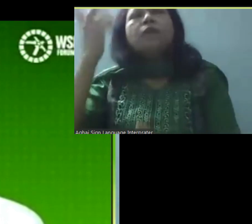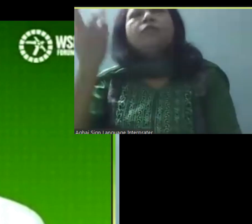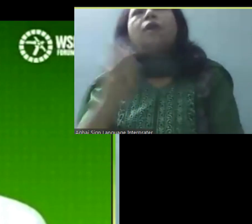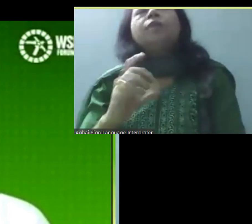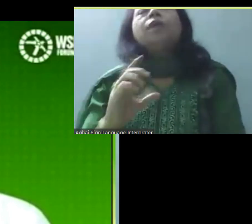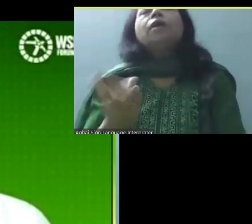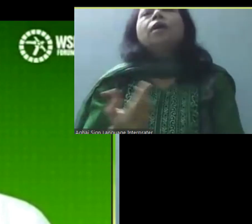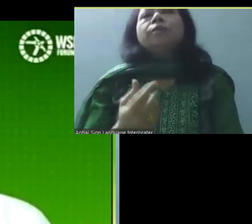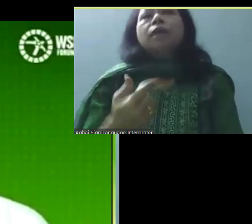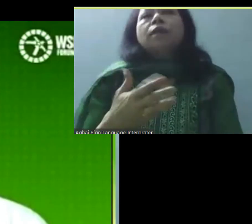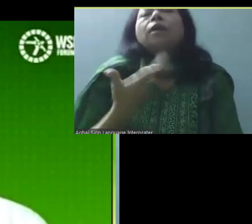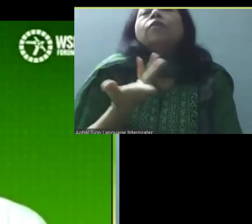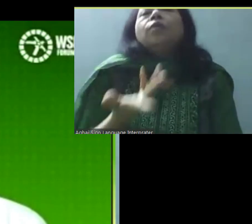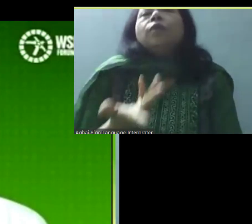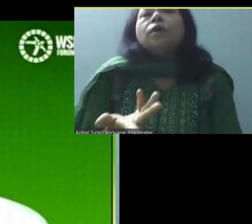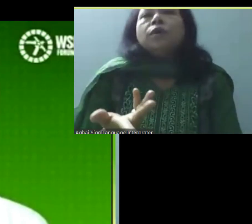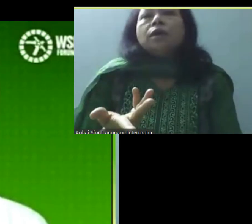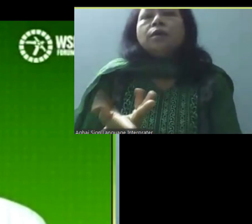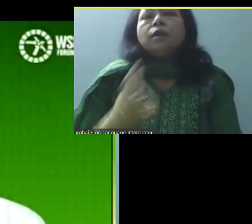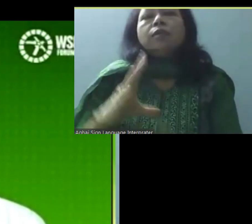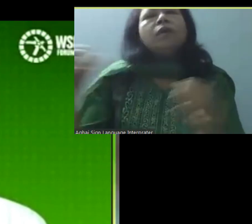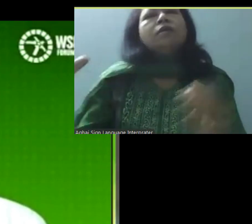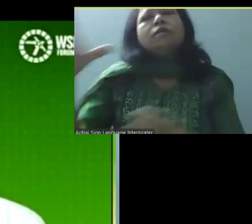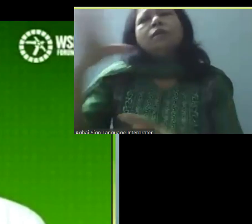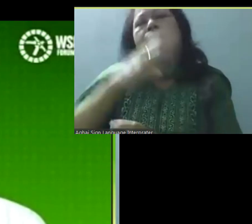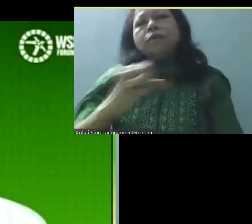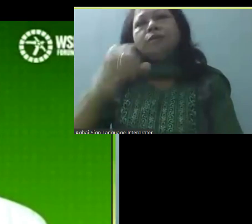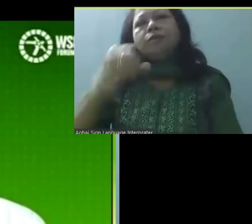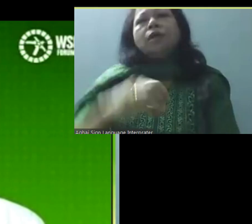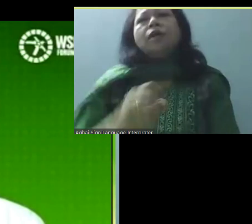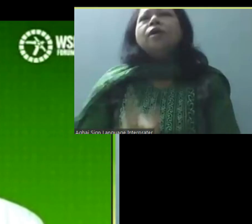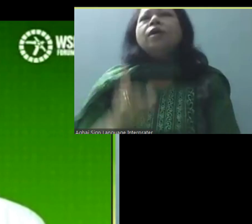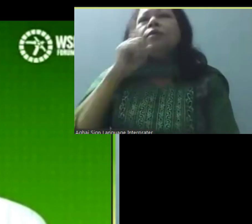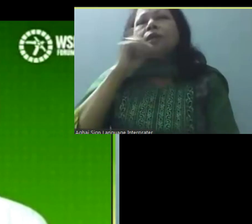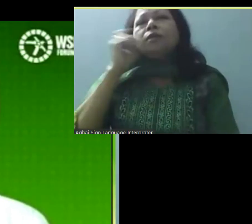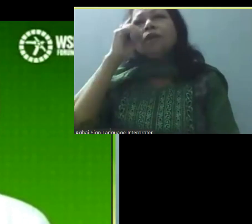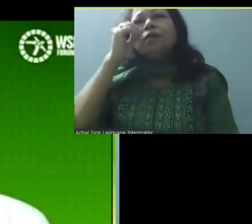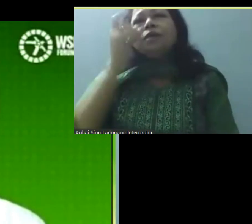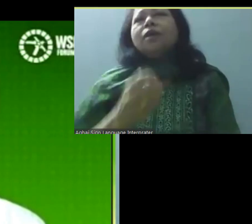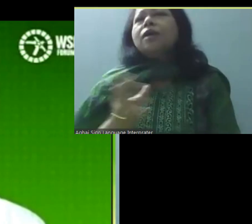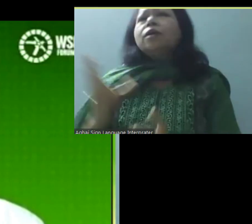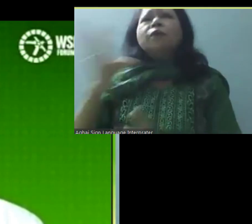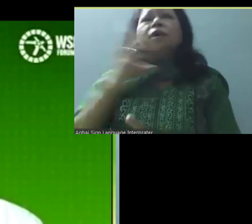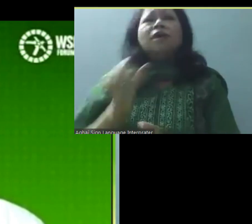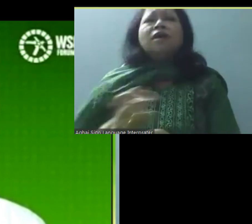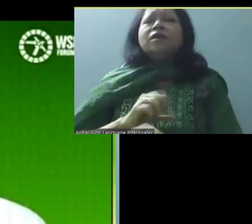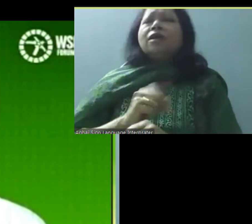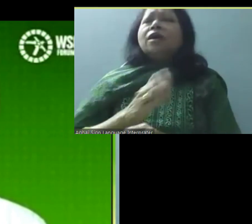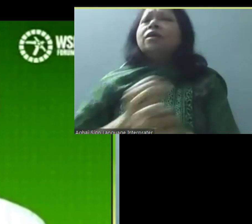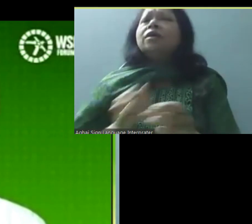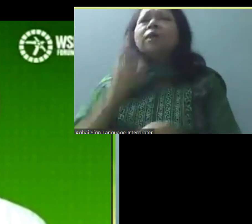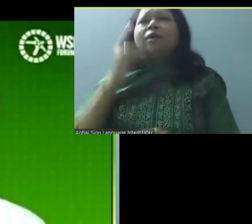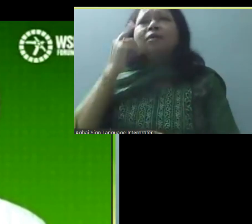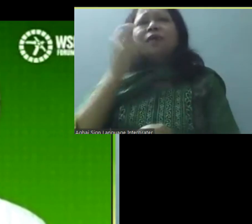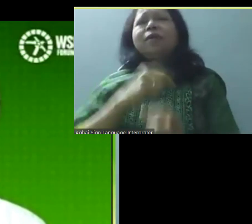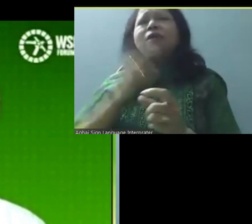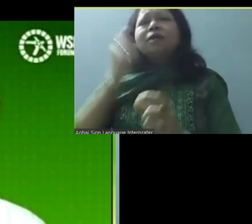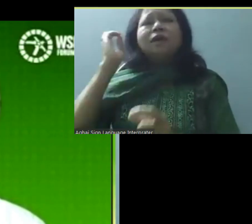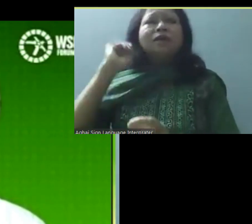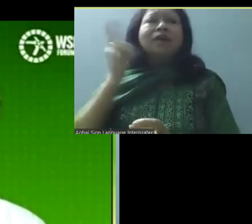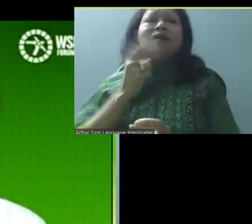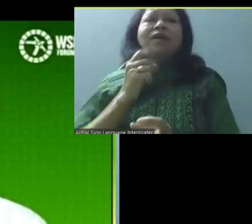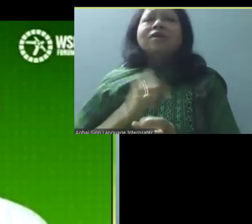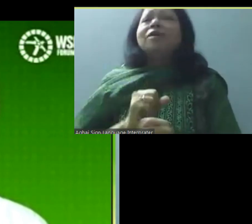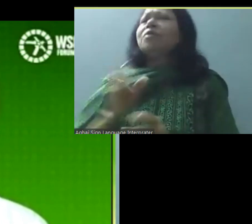income and their self-esteem and well-being. People with disabilities are invariably those who are laid off work